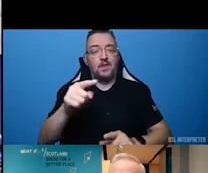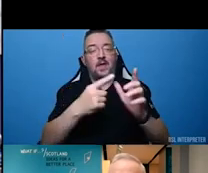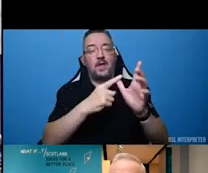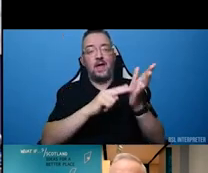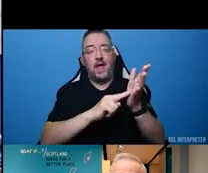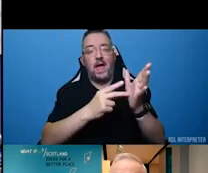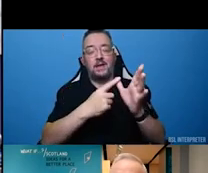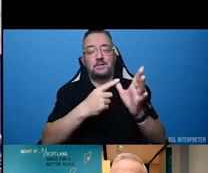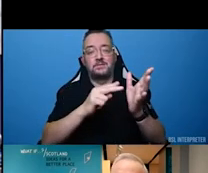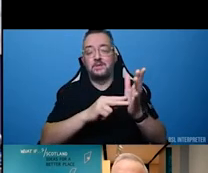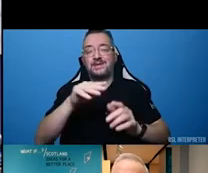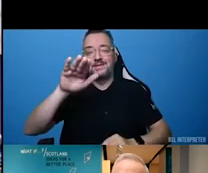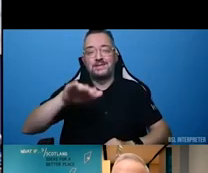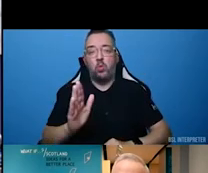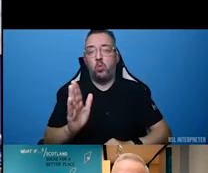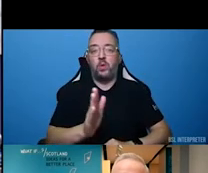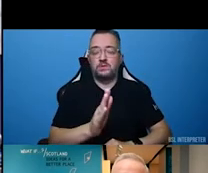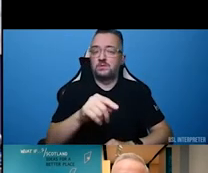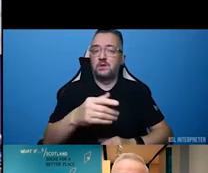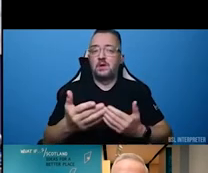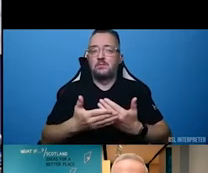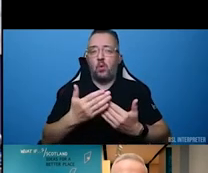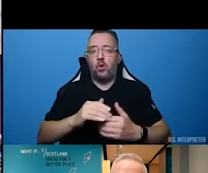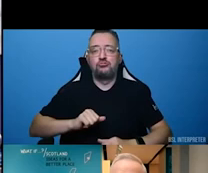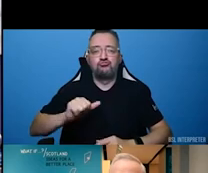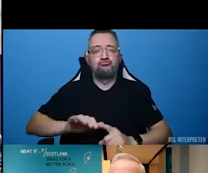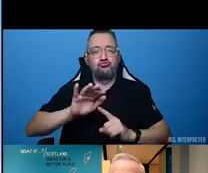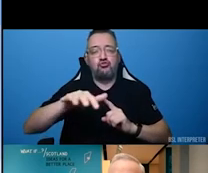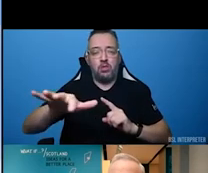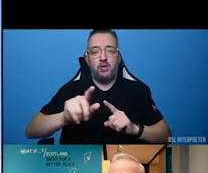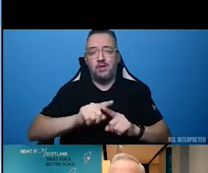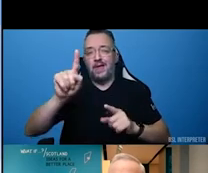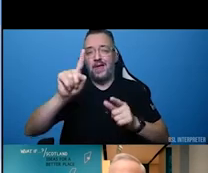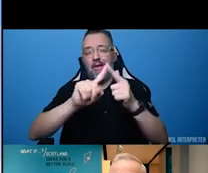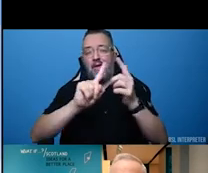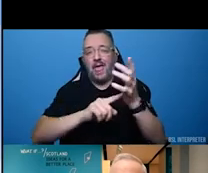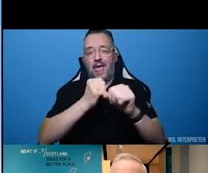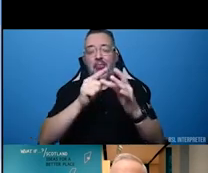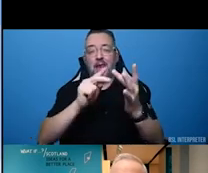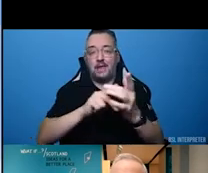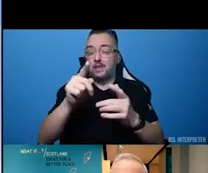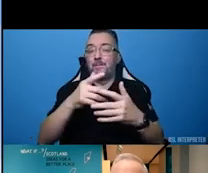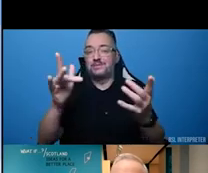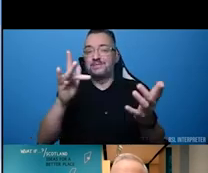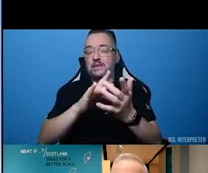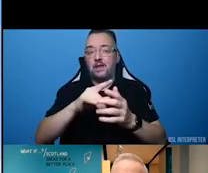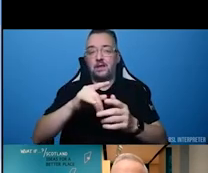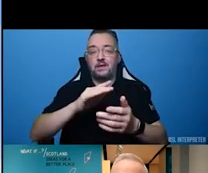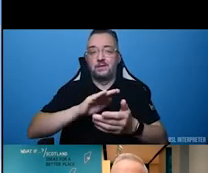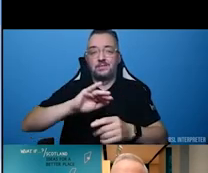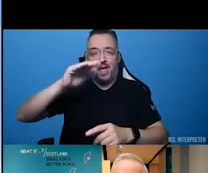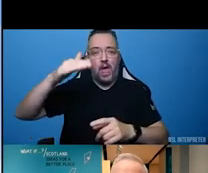the southwest, which is a much more rural environment, to Elgin, which is a major centre in the Highlands of